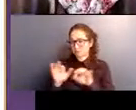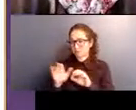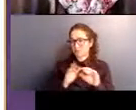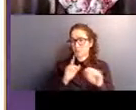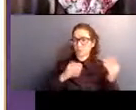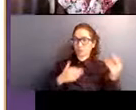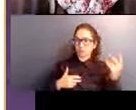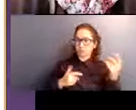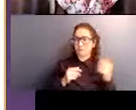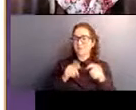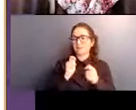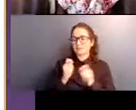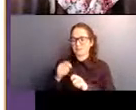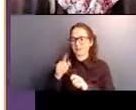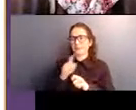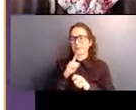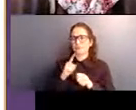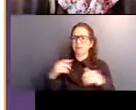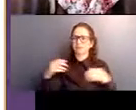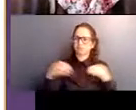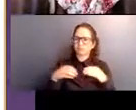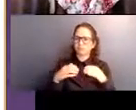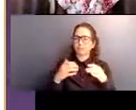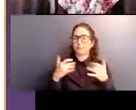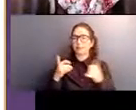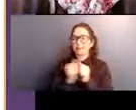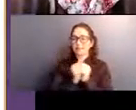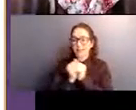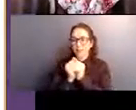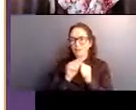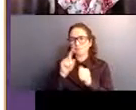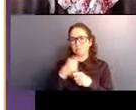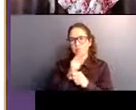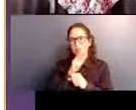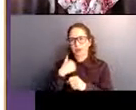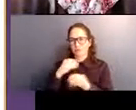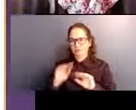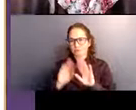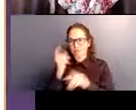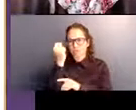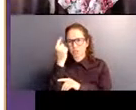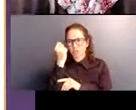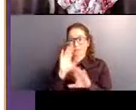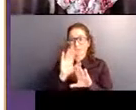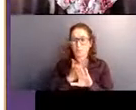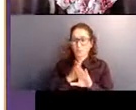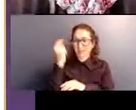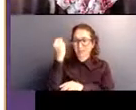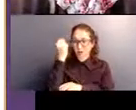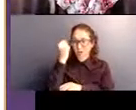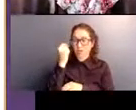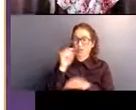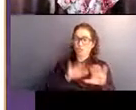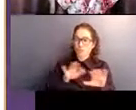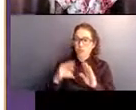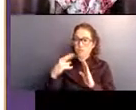that they have to come together to play in an ensemble. So I need to make sure there's a good understanding of music theory basis, right? Rhythm reading,